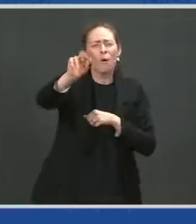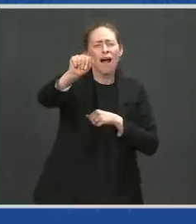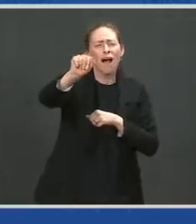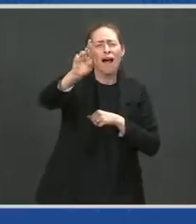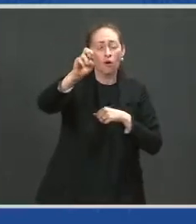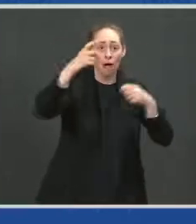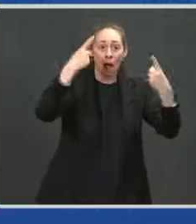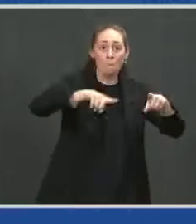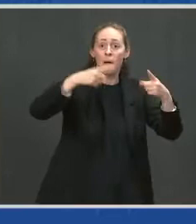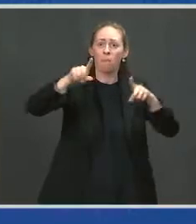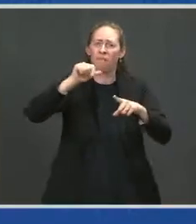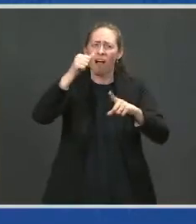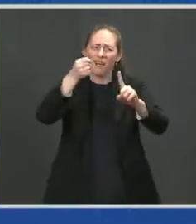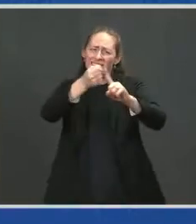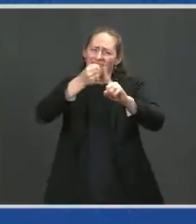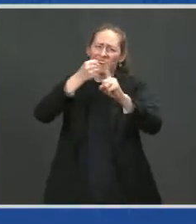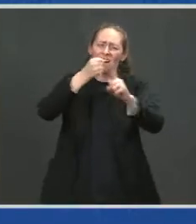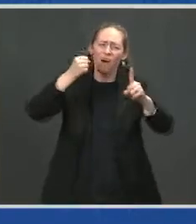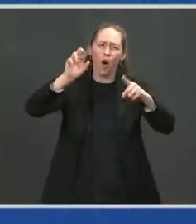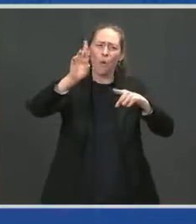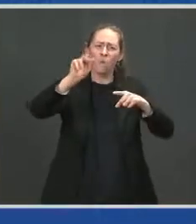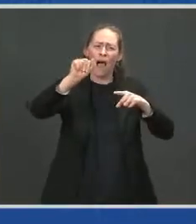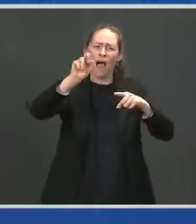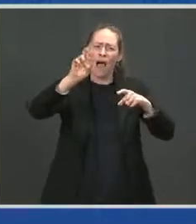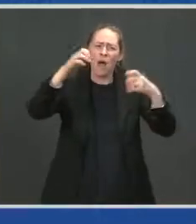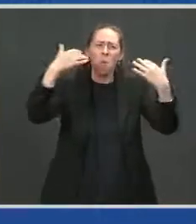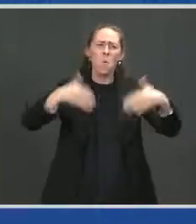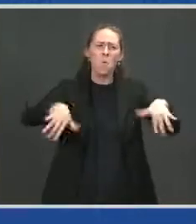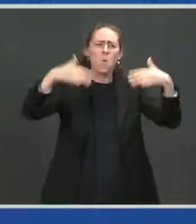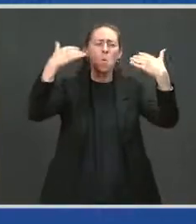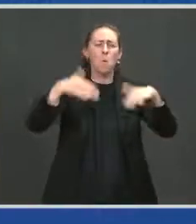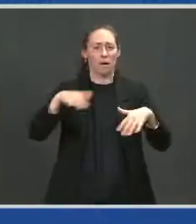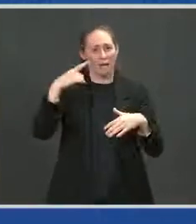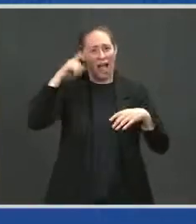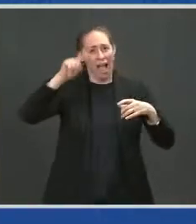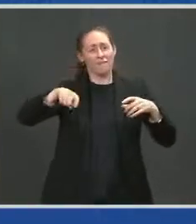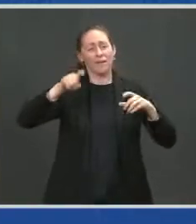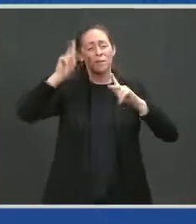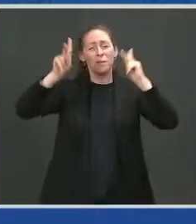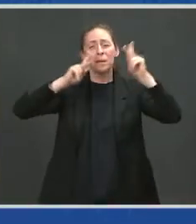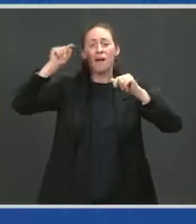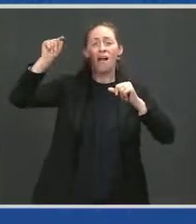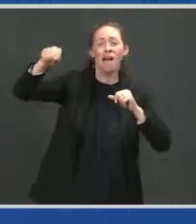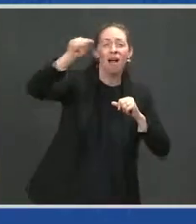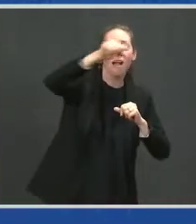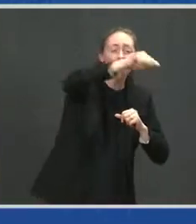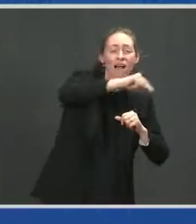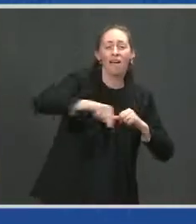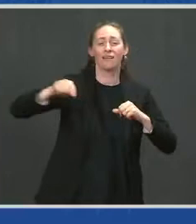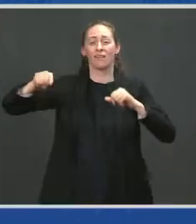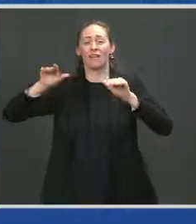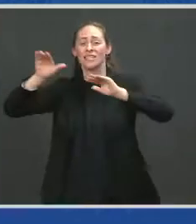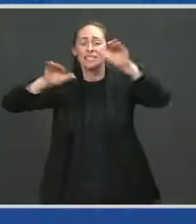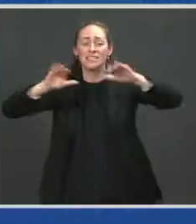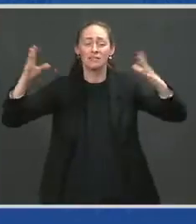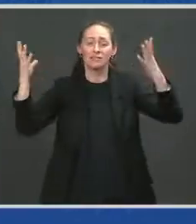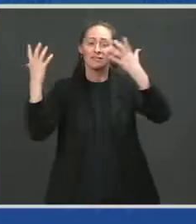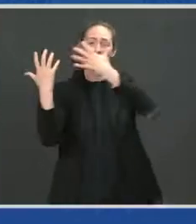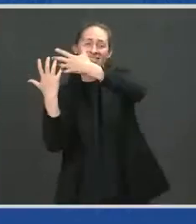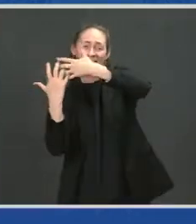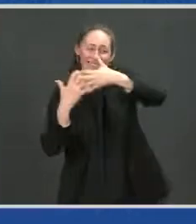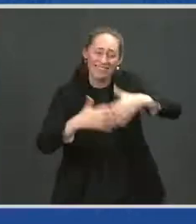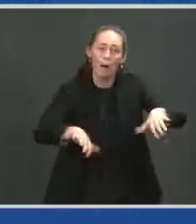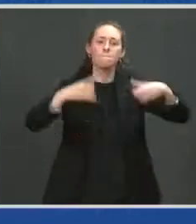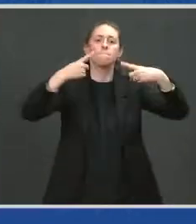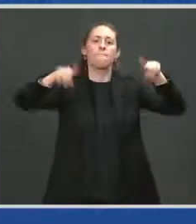people, it seems like it took a unique and extraordinary convergence of factors. A brave young